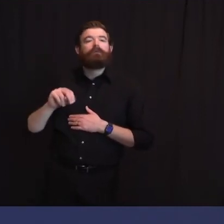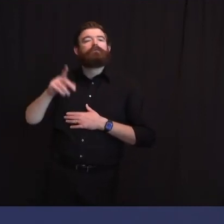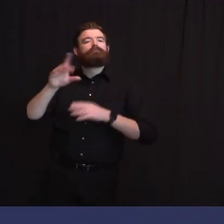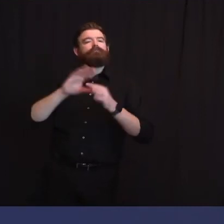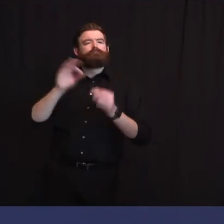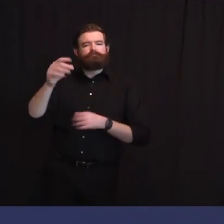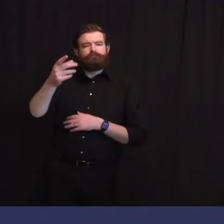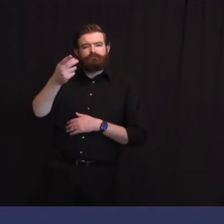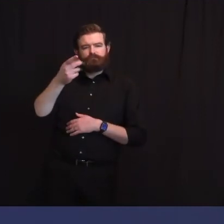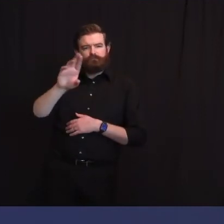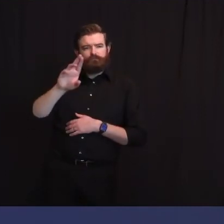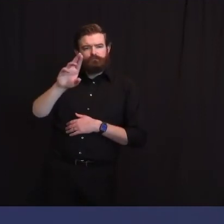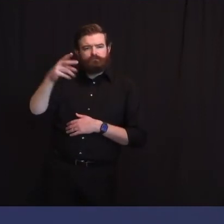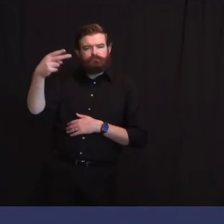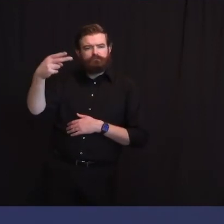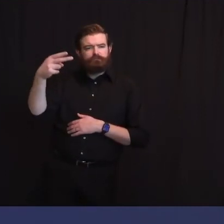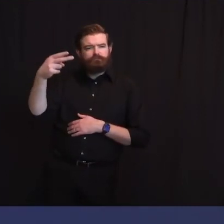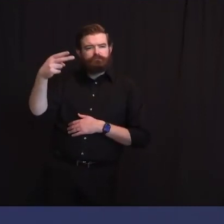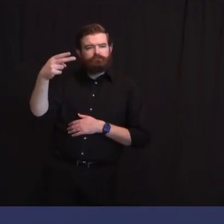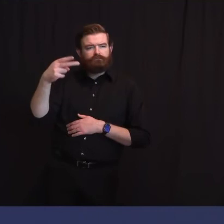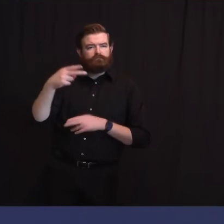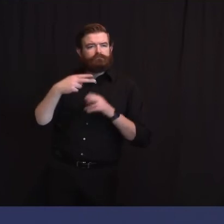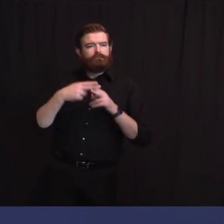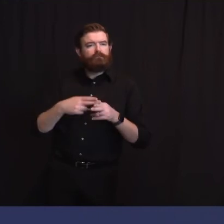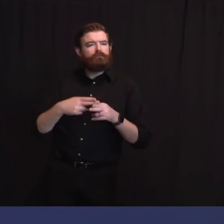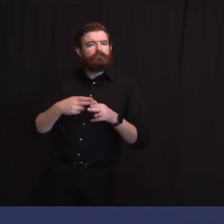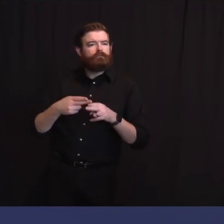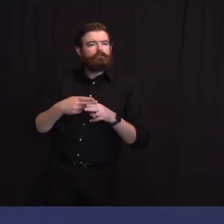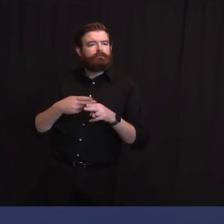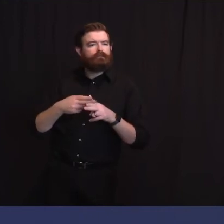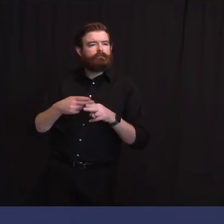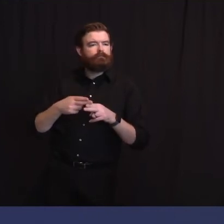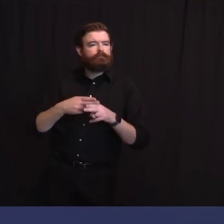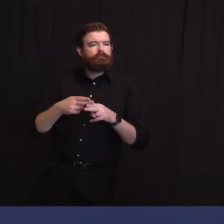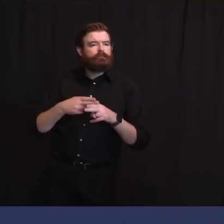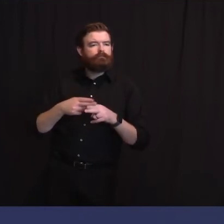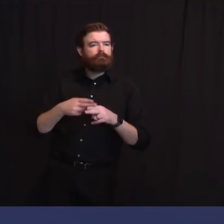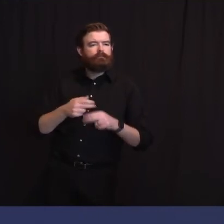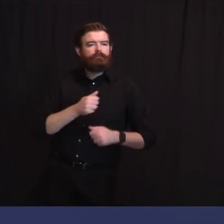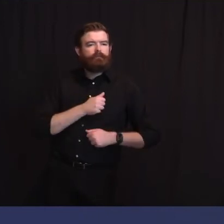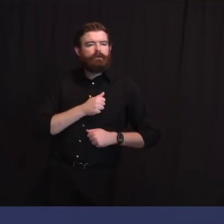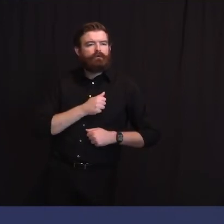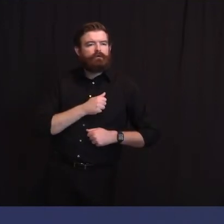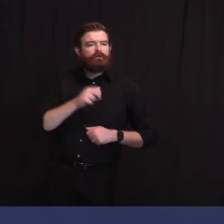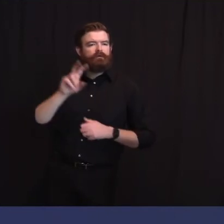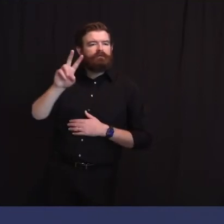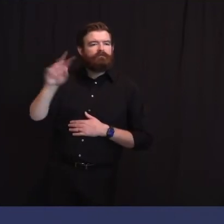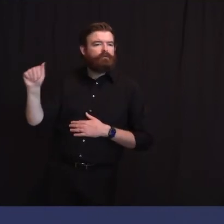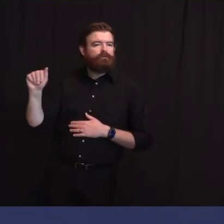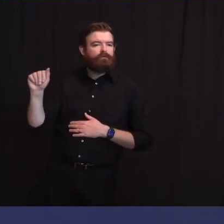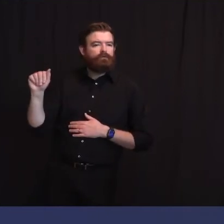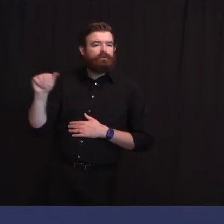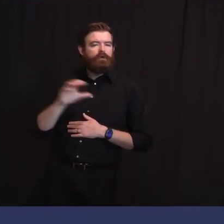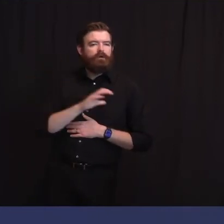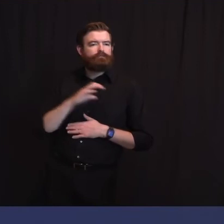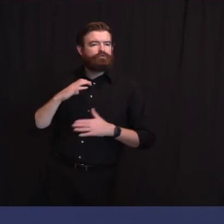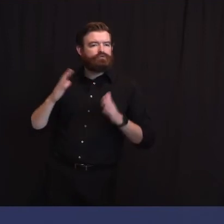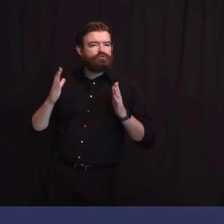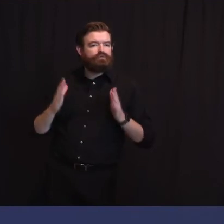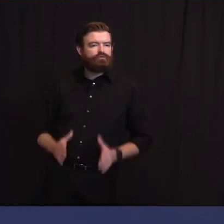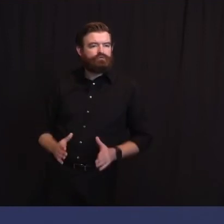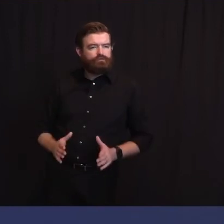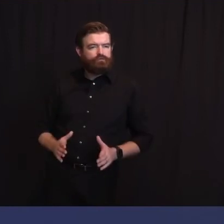Military and Veterans Affairs Commissioner. I'm wondering, is she a candidate for a permanent nomination, or are you still looking at other candidates,